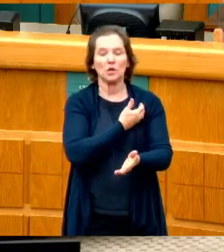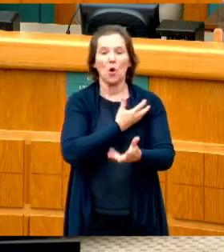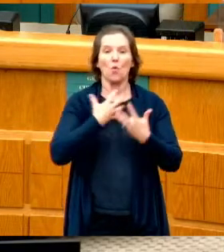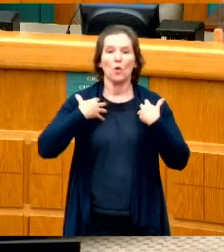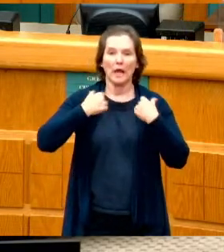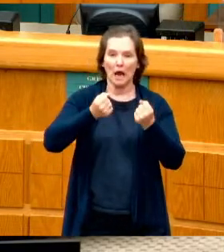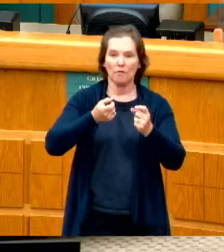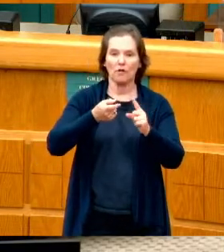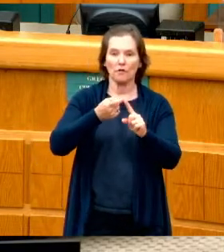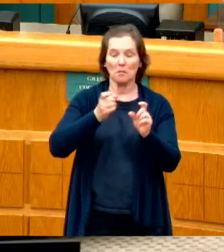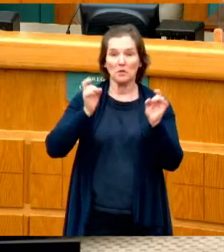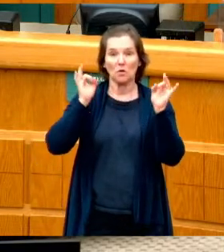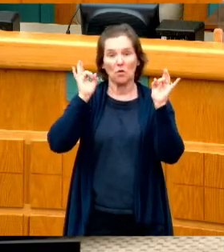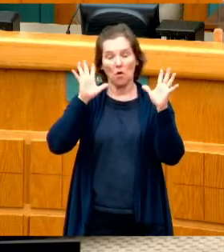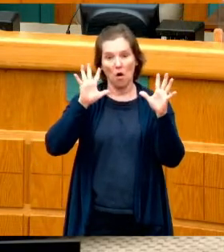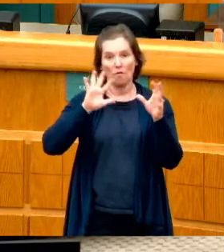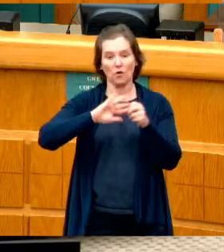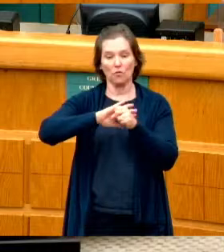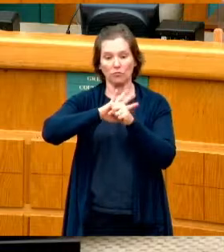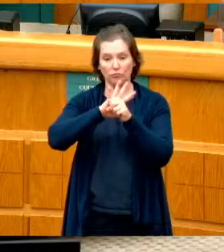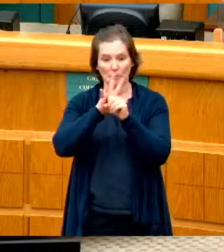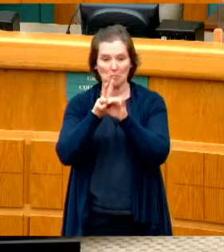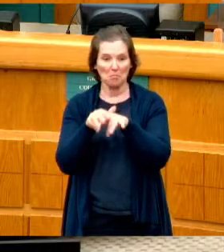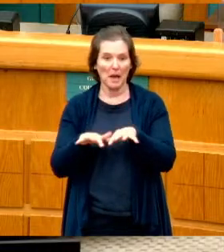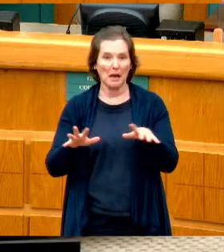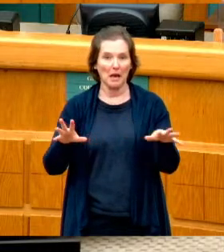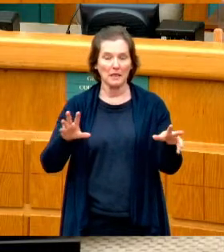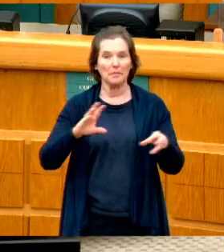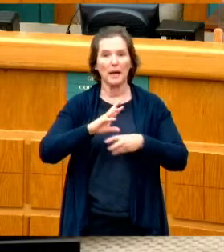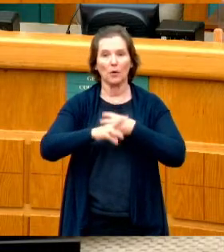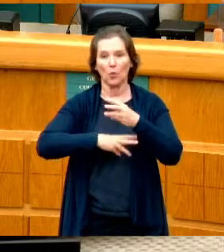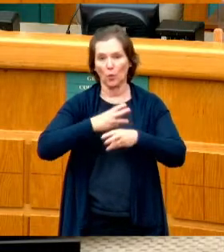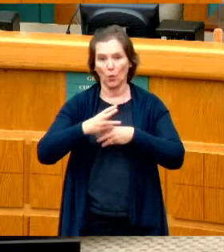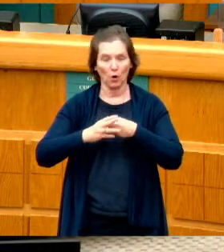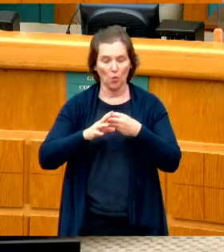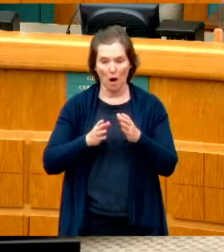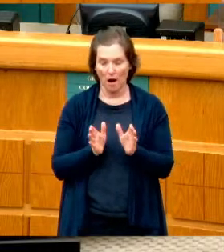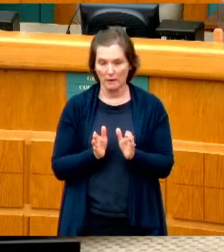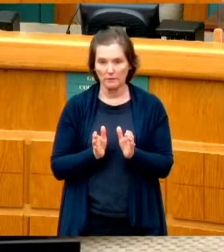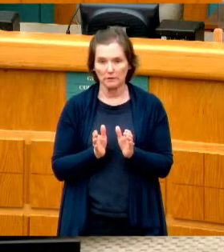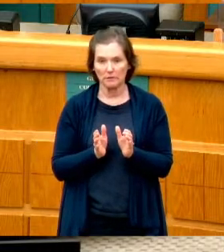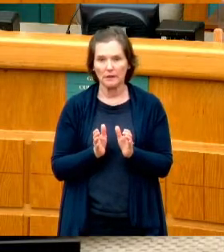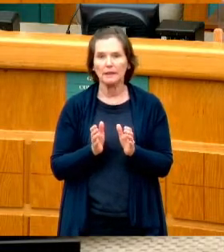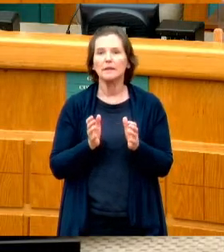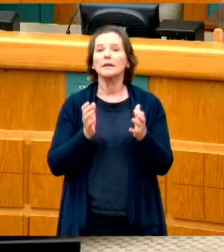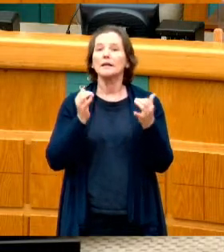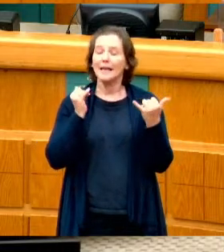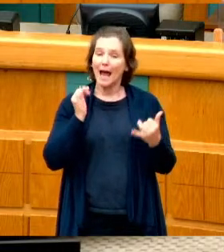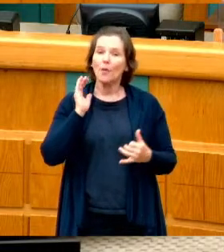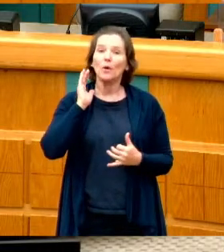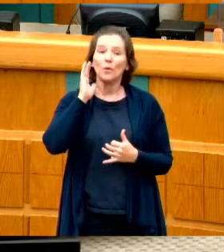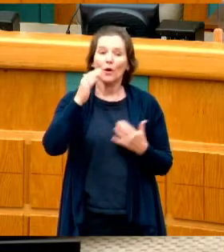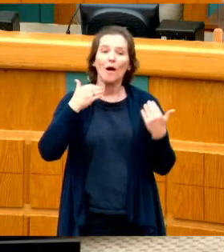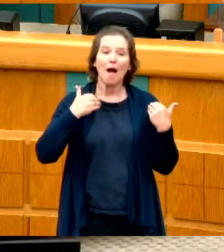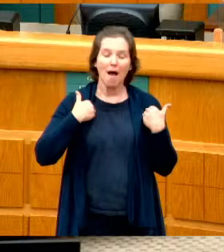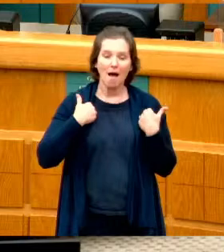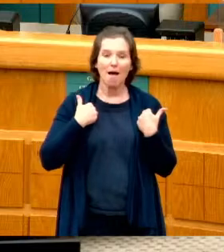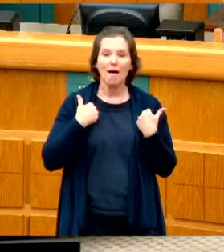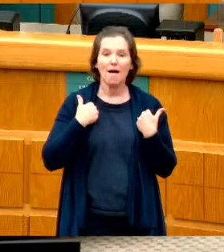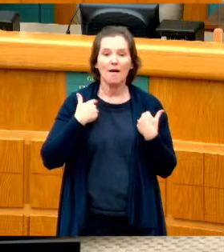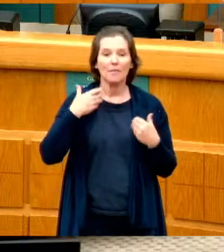thank you. At this time, I'll let Gabby translate that, and then we will hear from our city manager, Peter Zanoni.